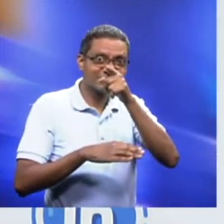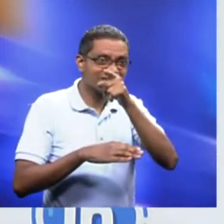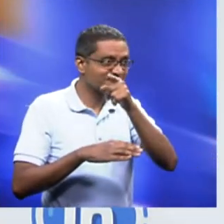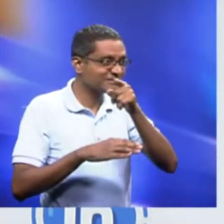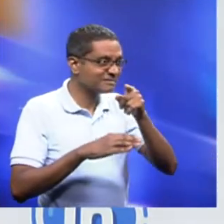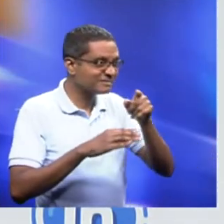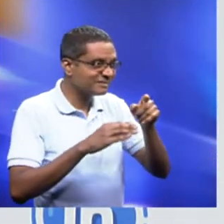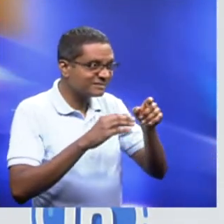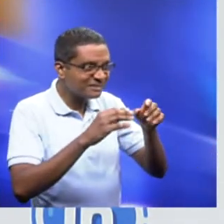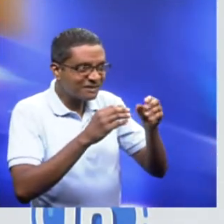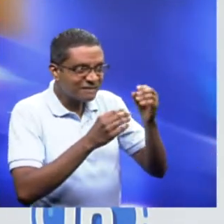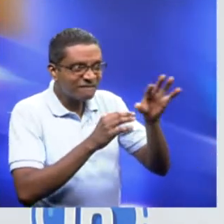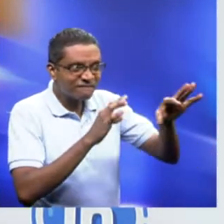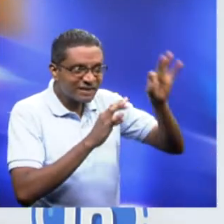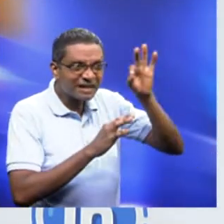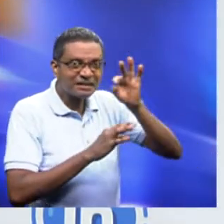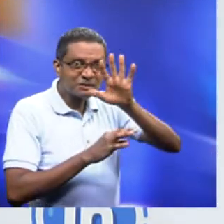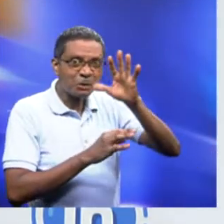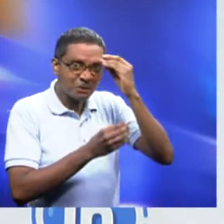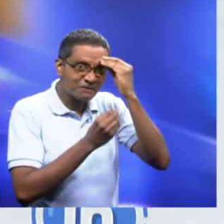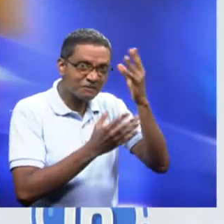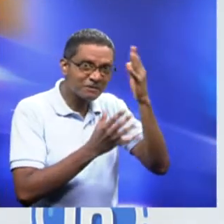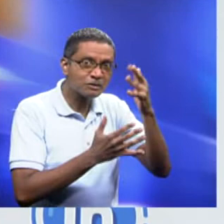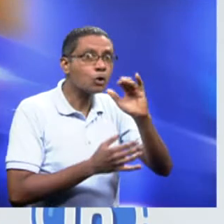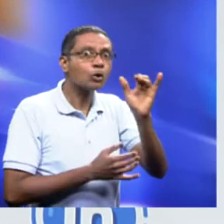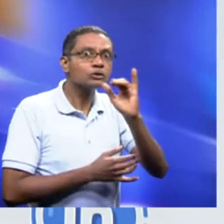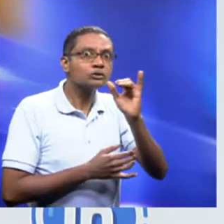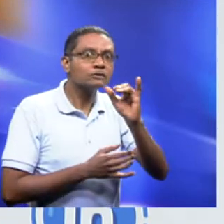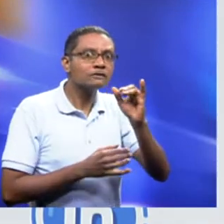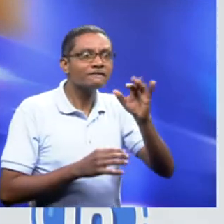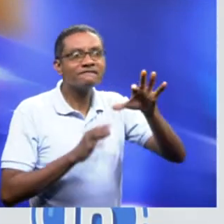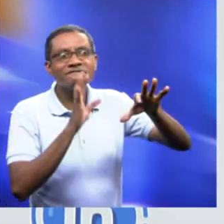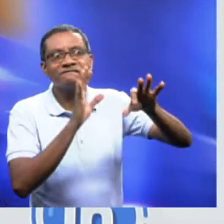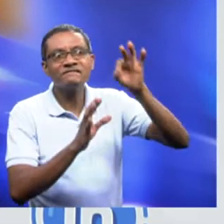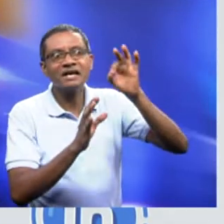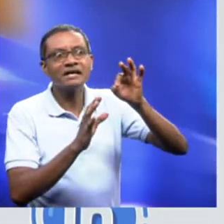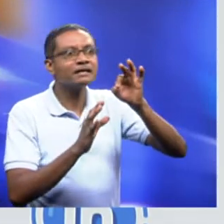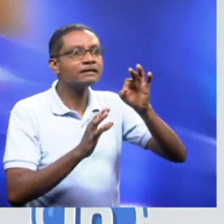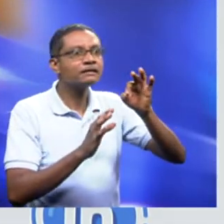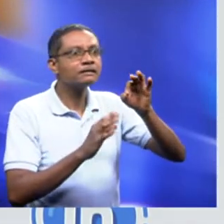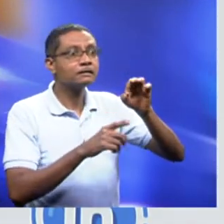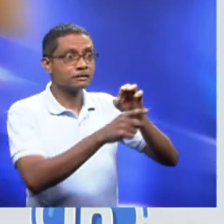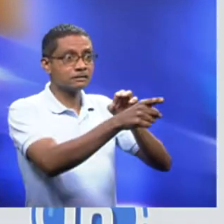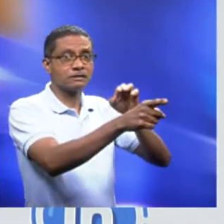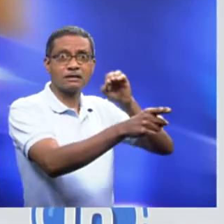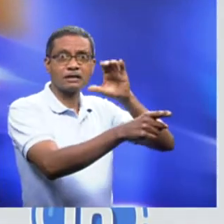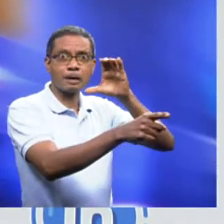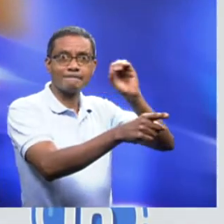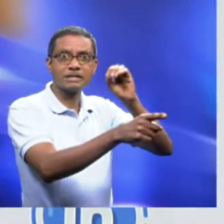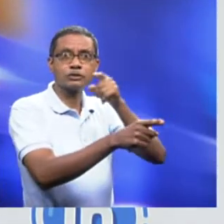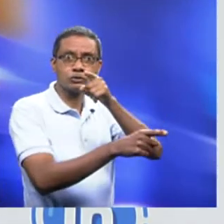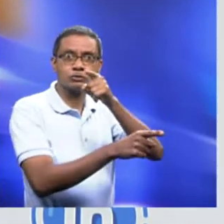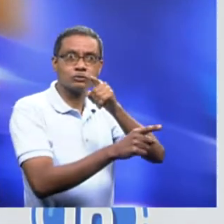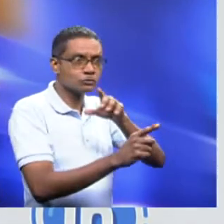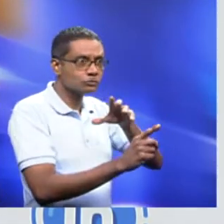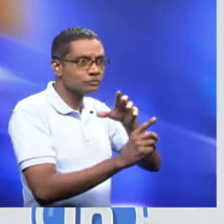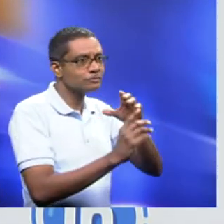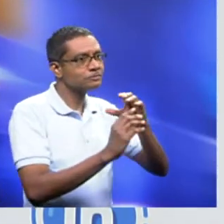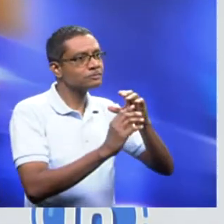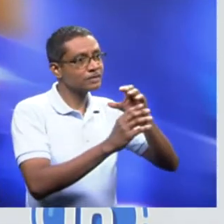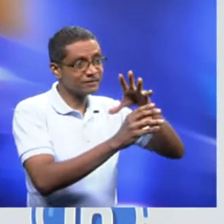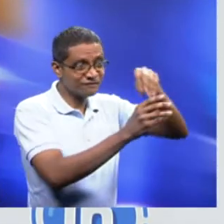all, because there is a breach on their systems that they are not aware of. And that leads to things